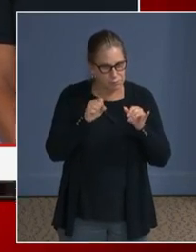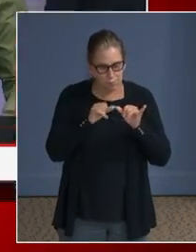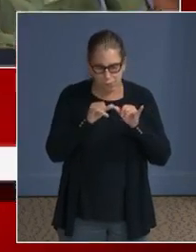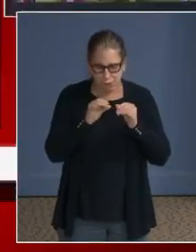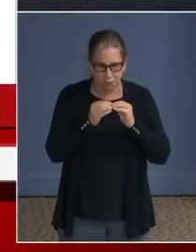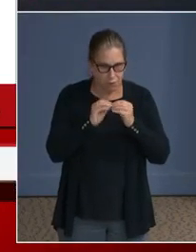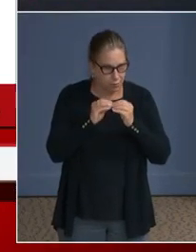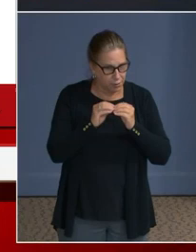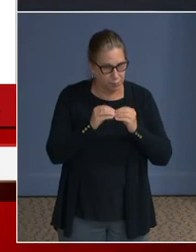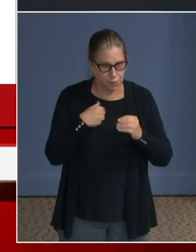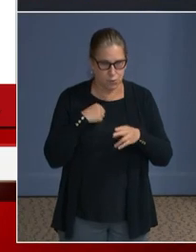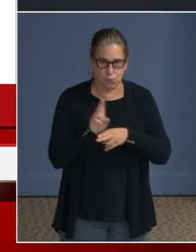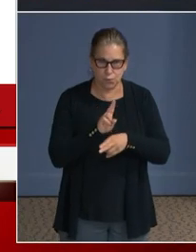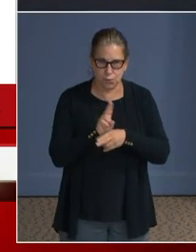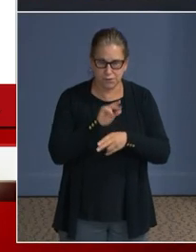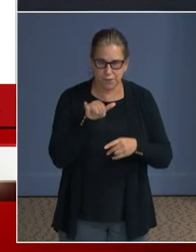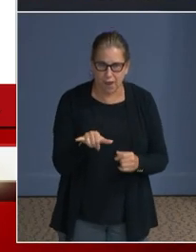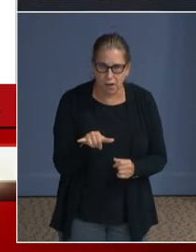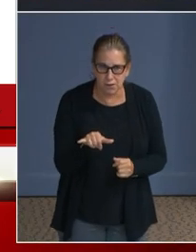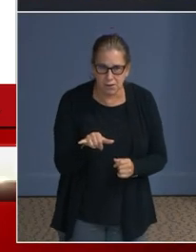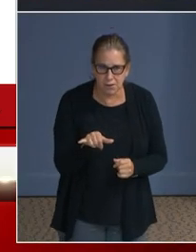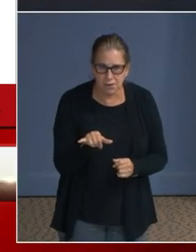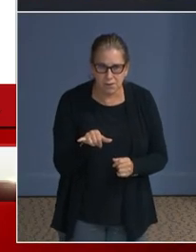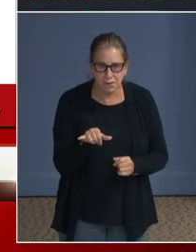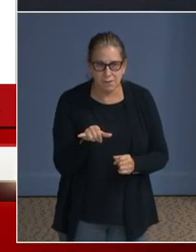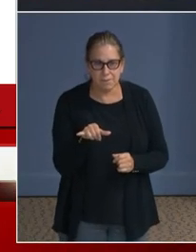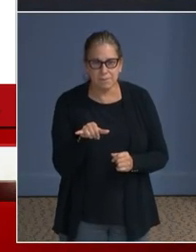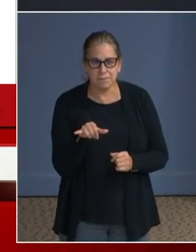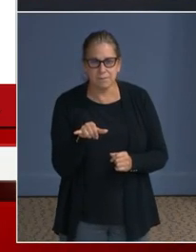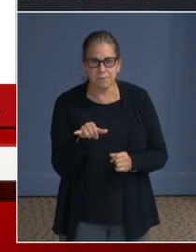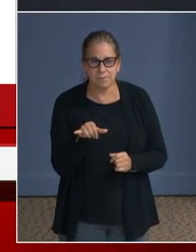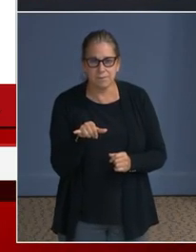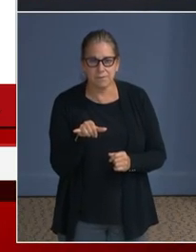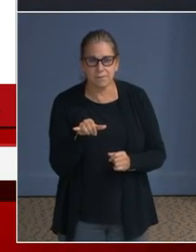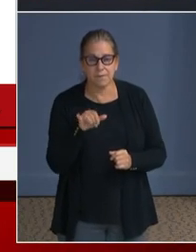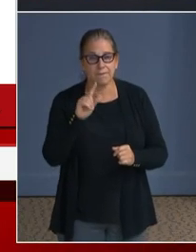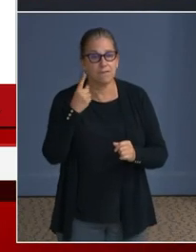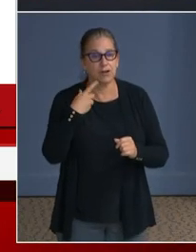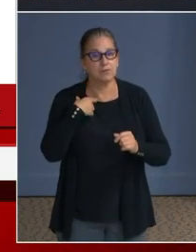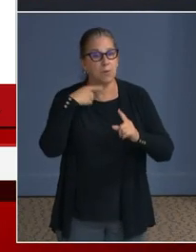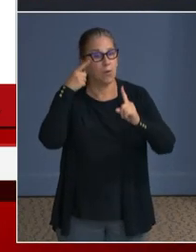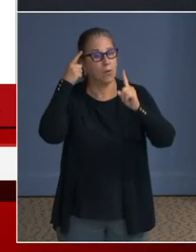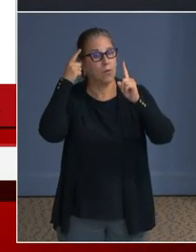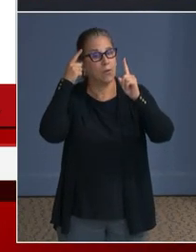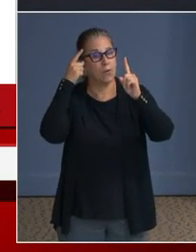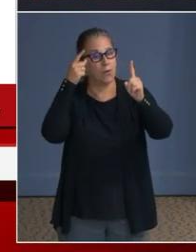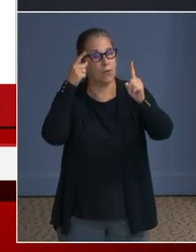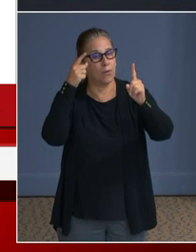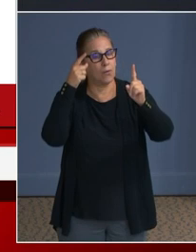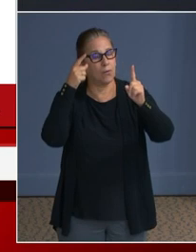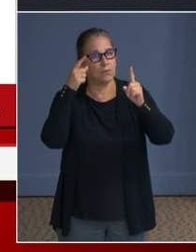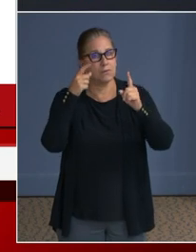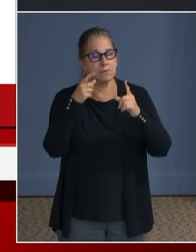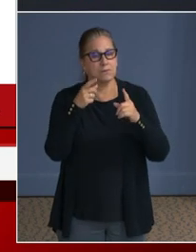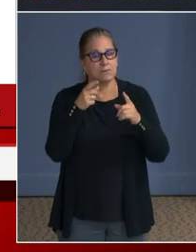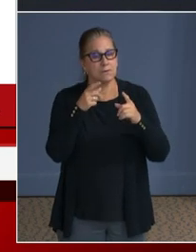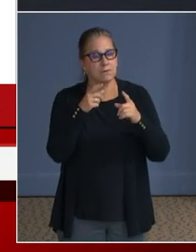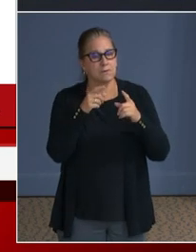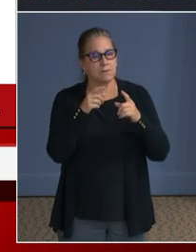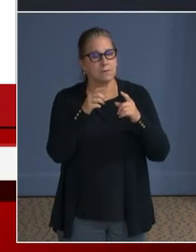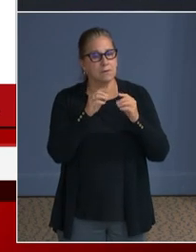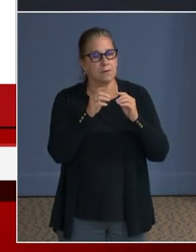have goals for our positivity rate, and we were looking at where rebound may